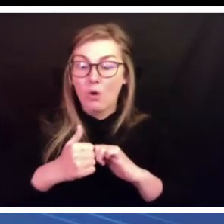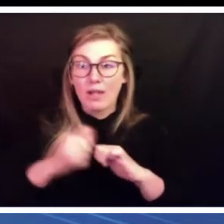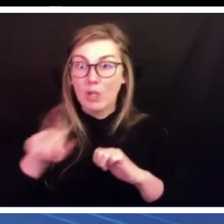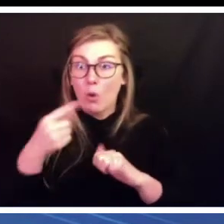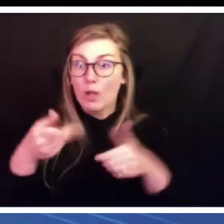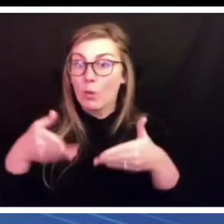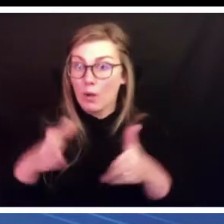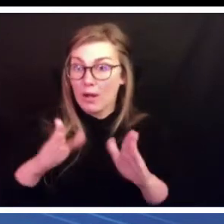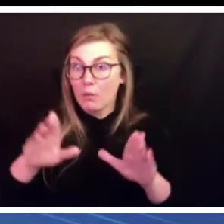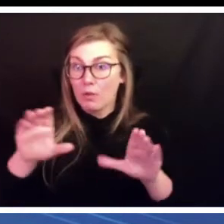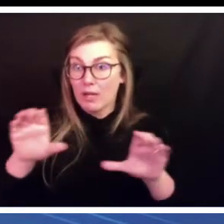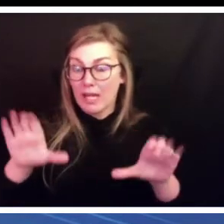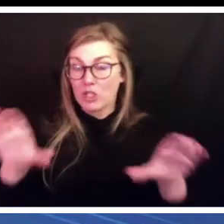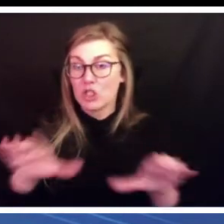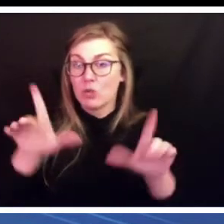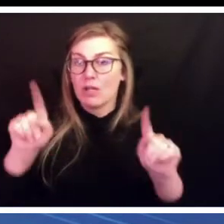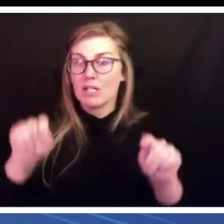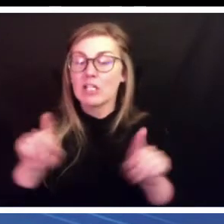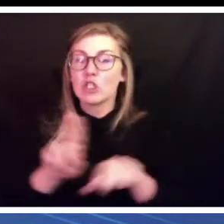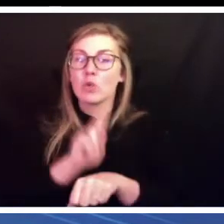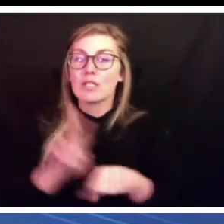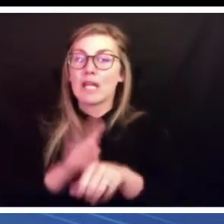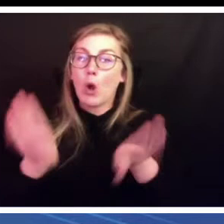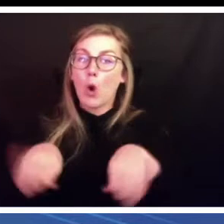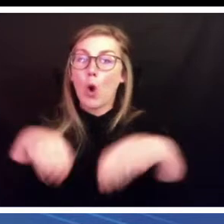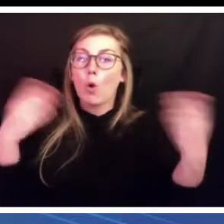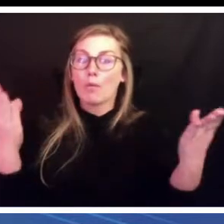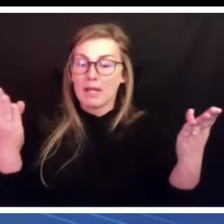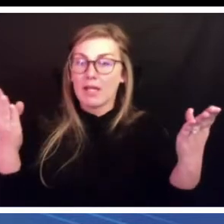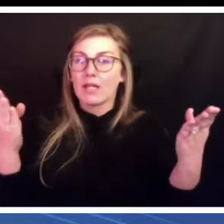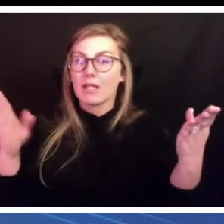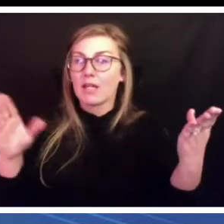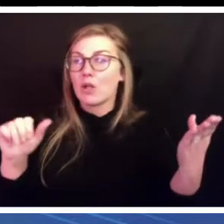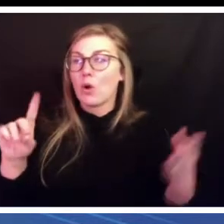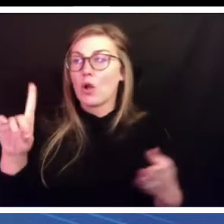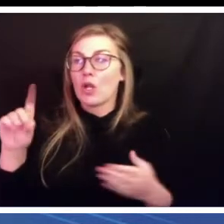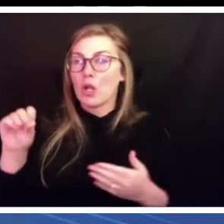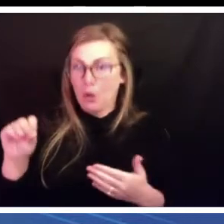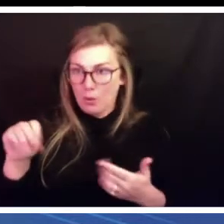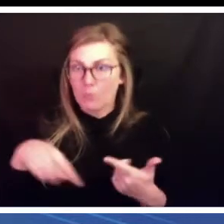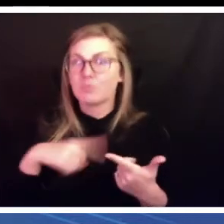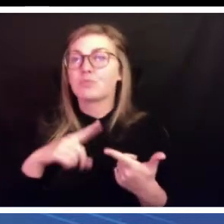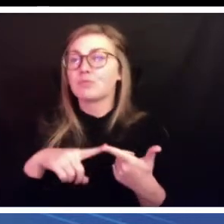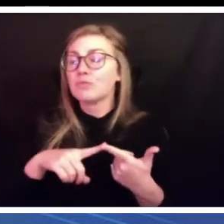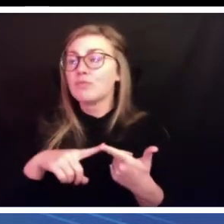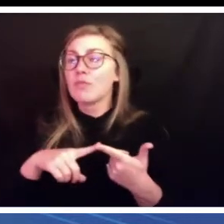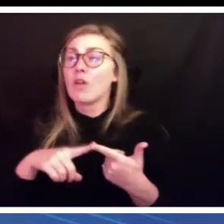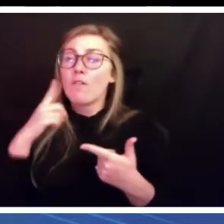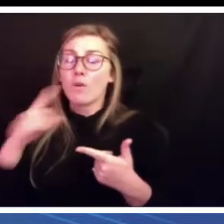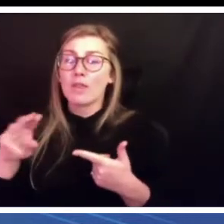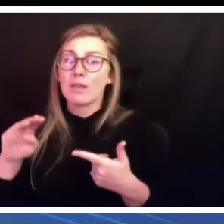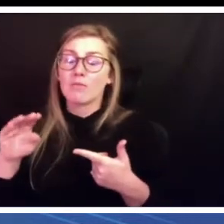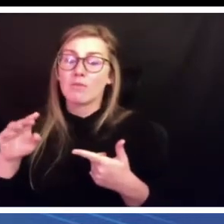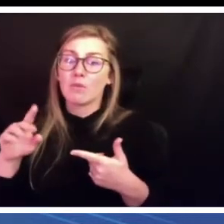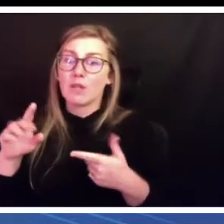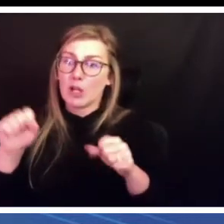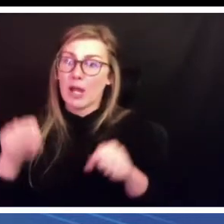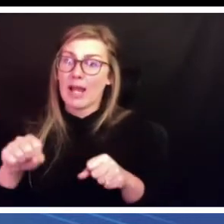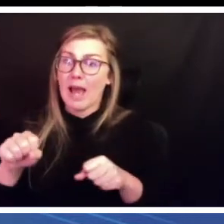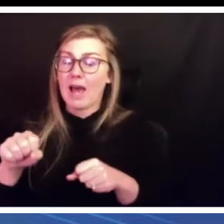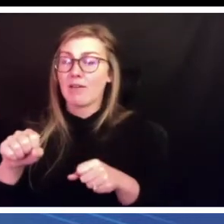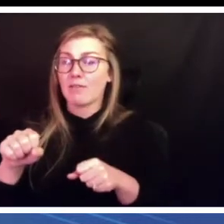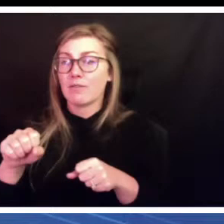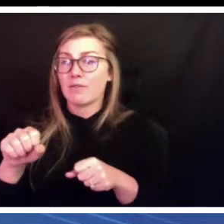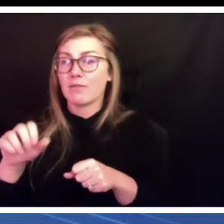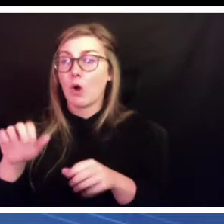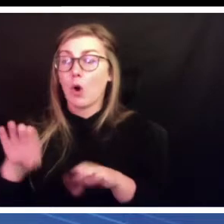Well, the media access awards are two postings. One is with open captions and the remainder of the program. And there's another option of